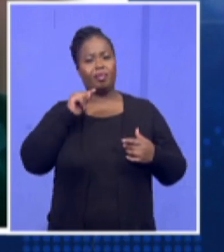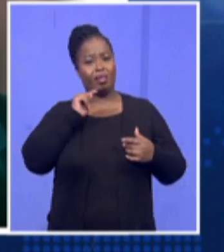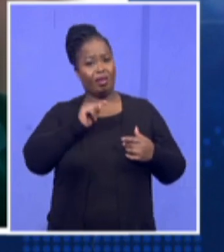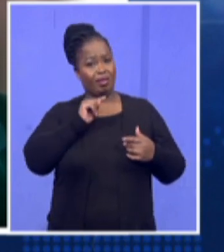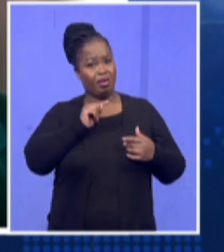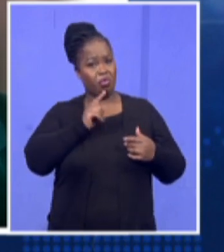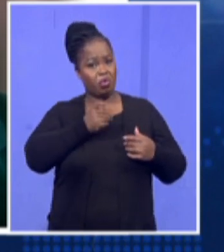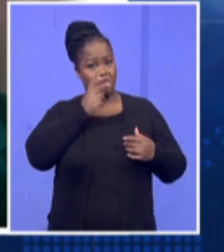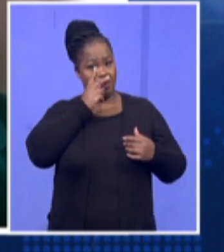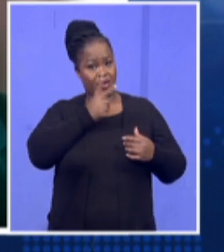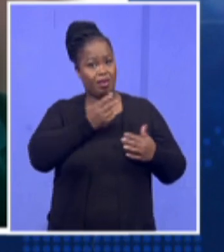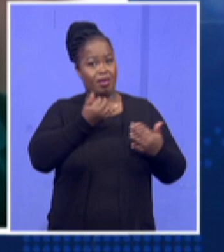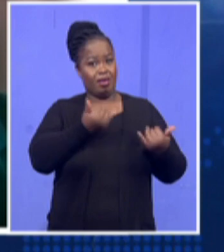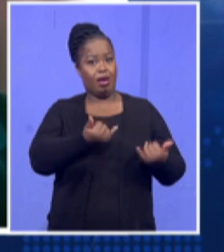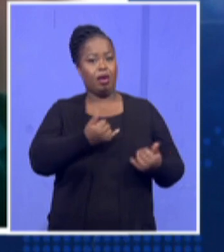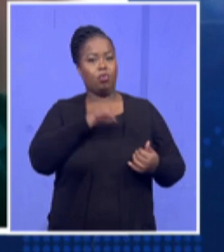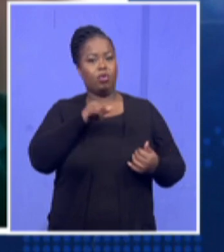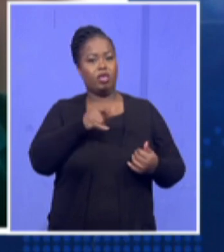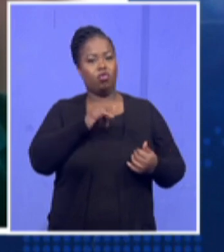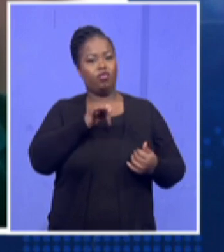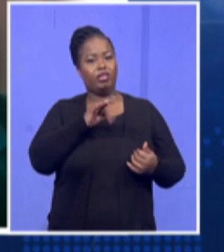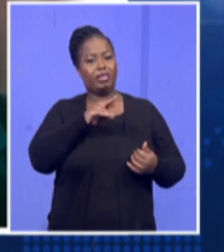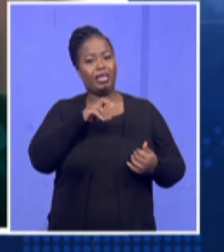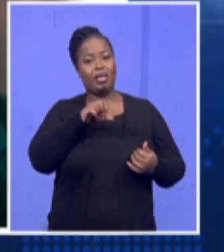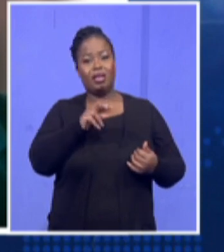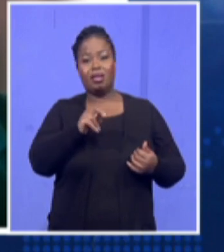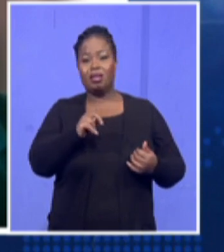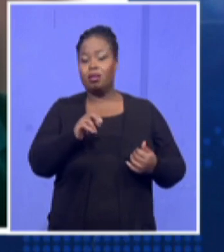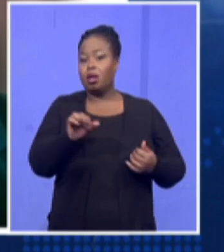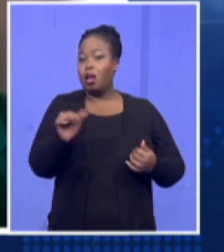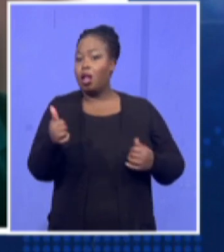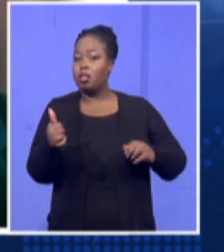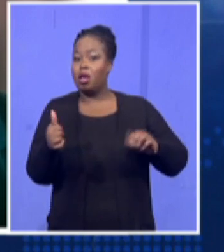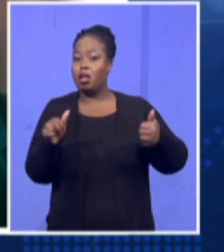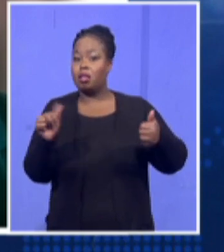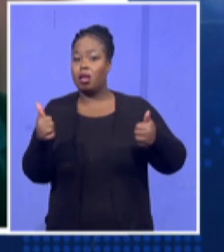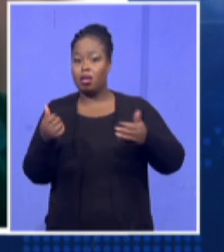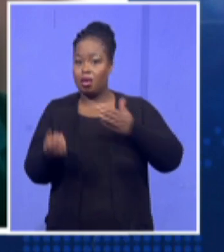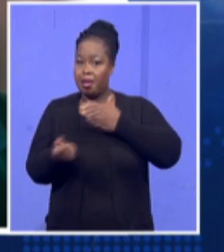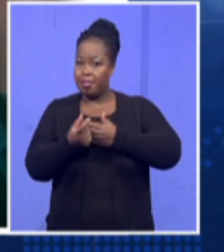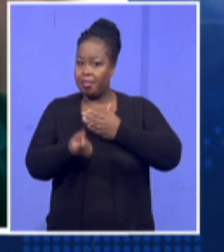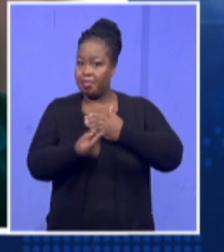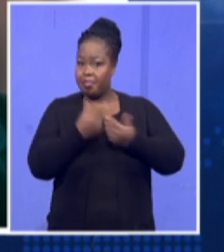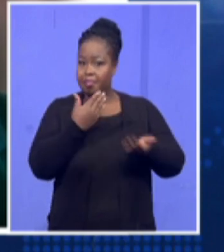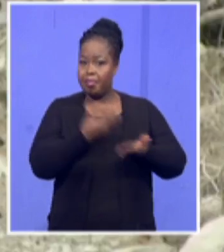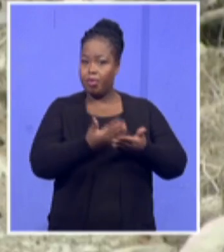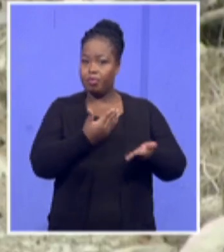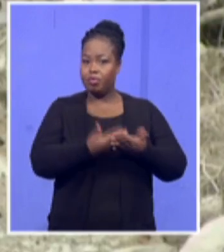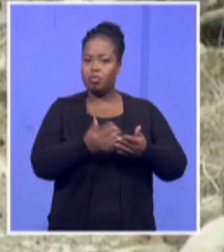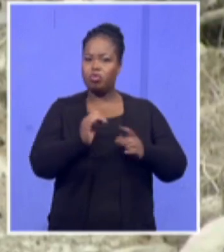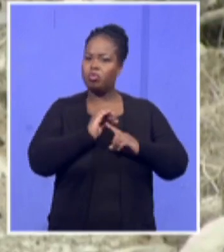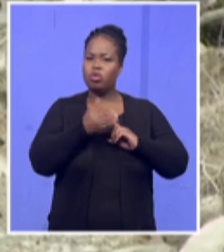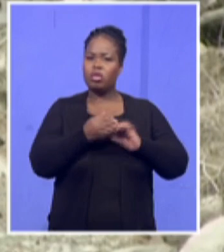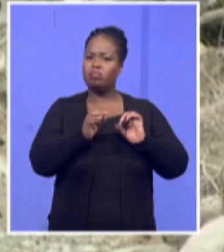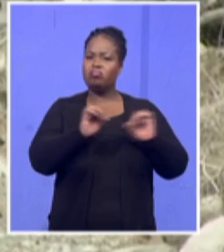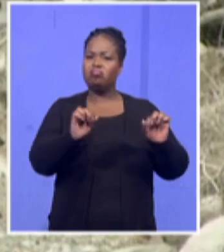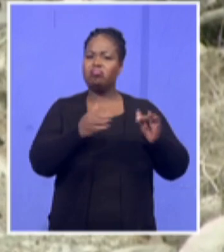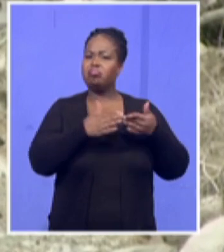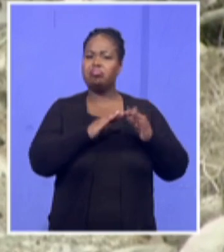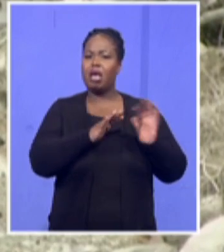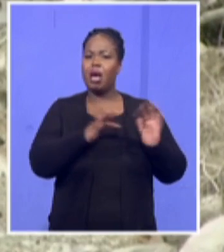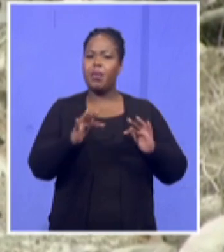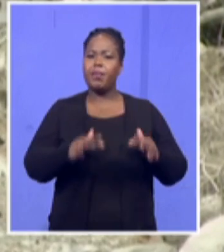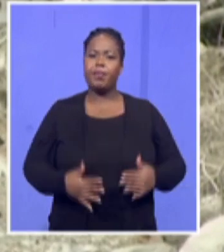what we're seeing in Jagersfontein inevitable even in their own communities, and what's being done to protect them?